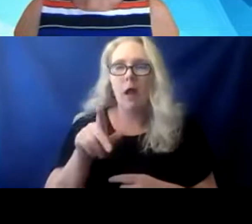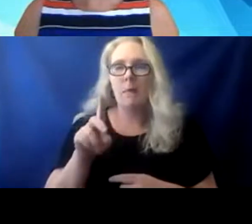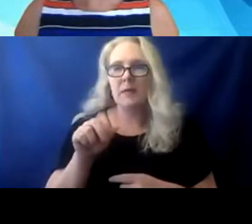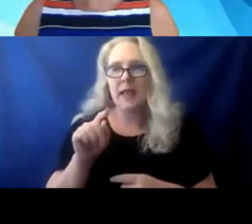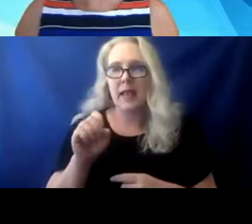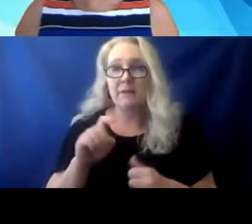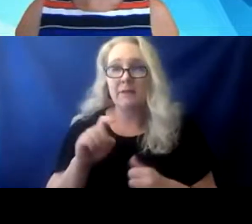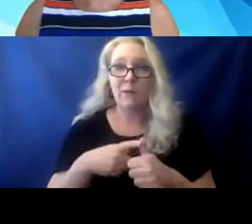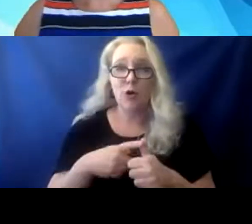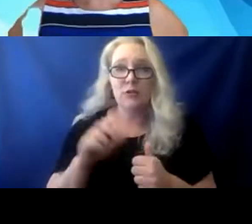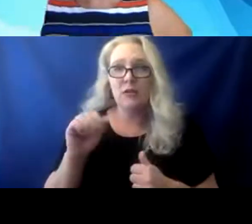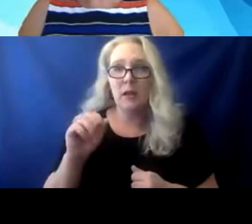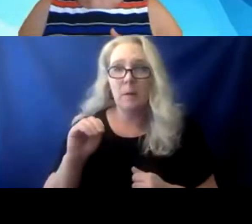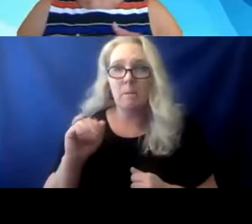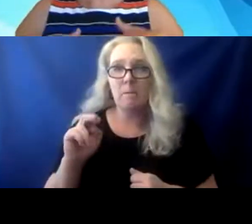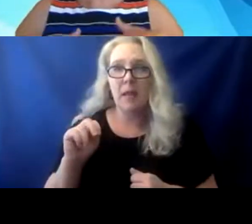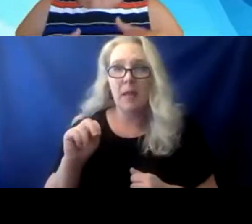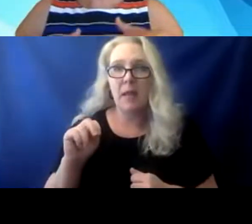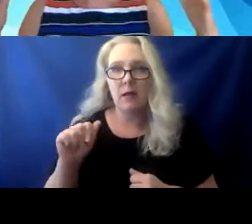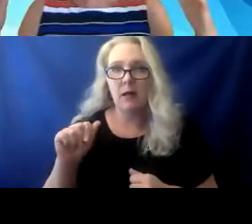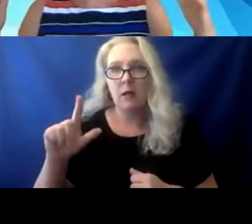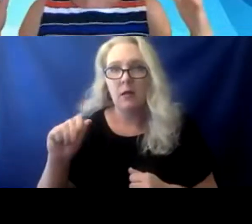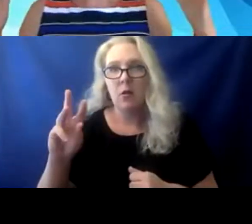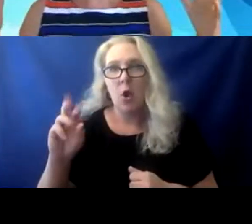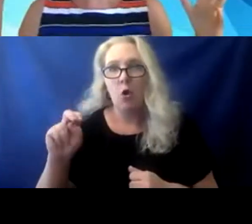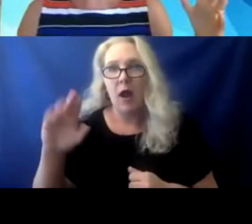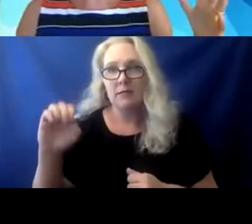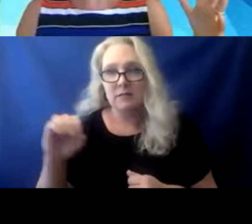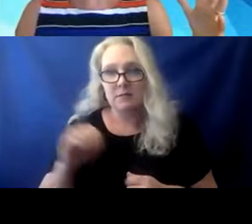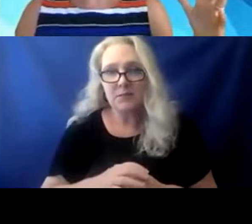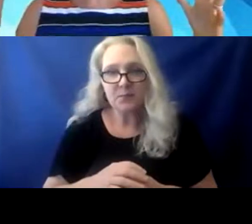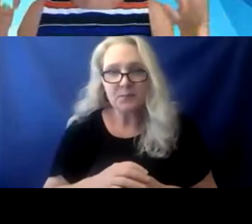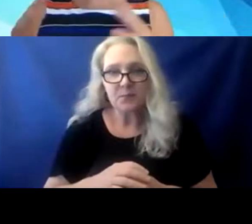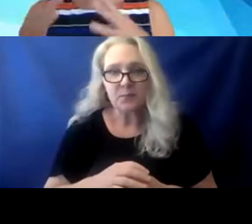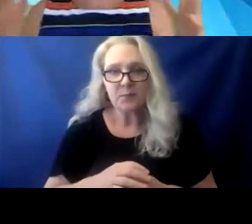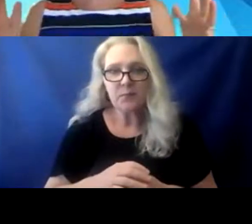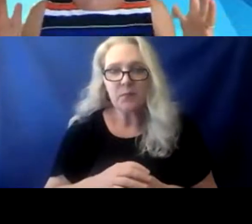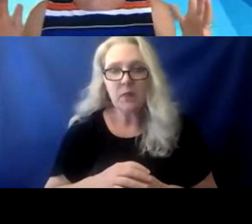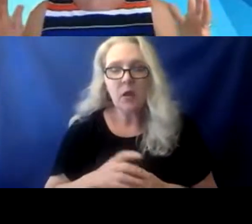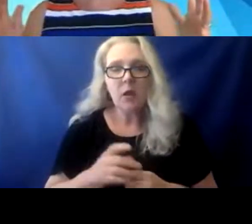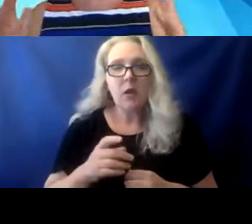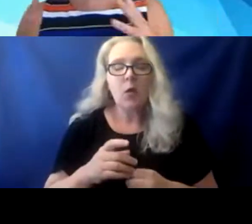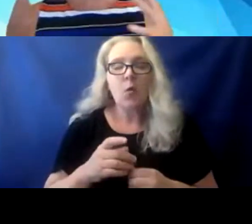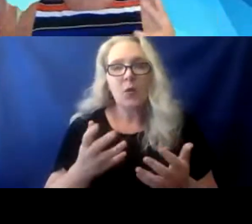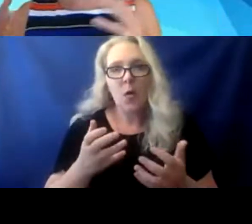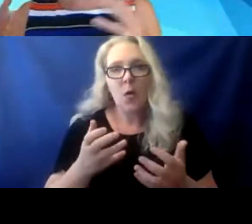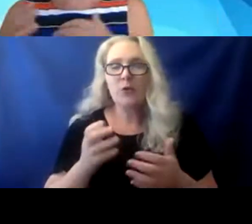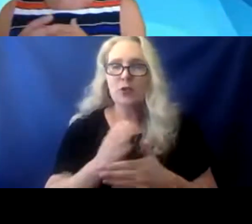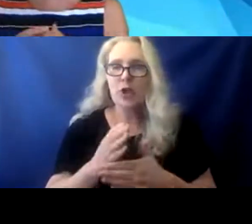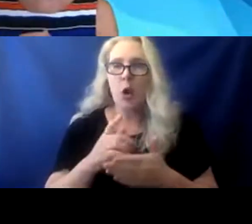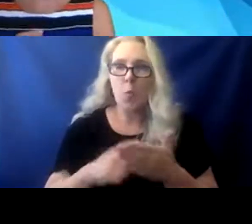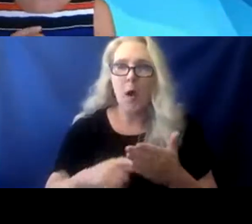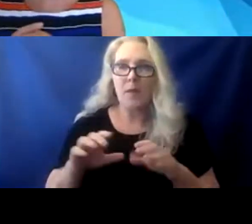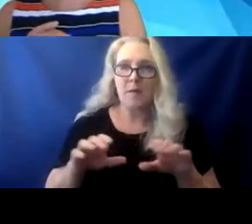mentioned earlier, with our local partners that has there's an enormous appetite for. So we'd love to tell you what we're doing and also get some